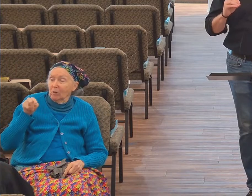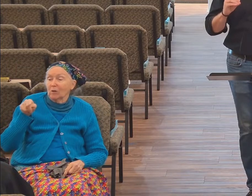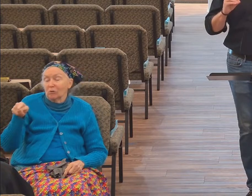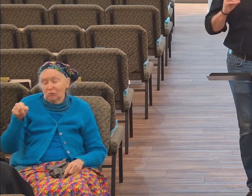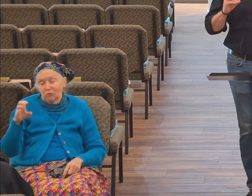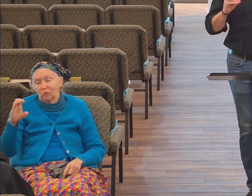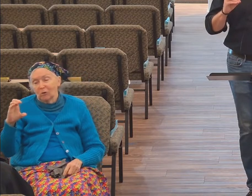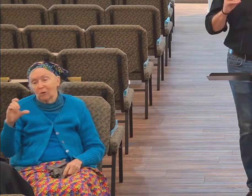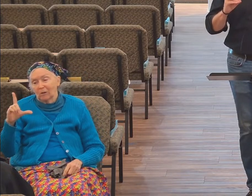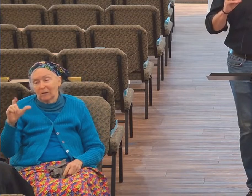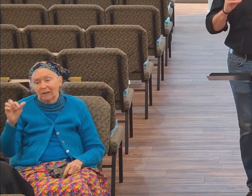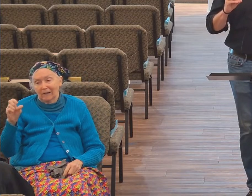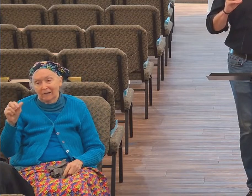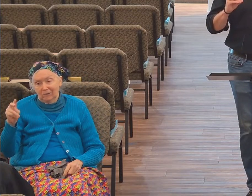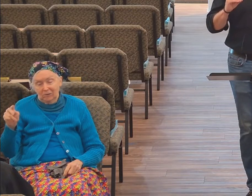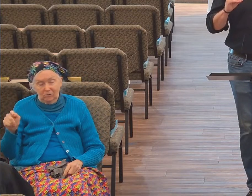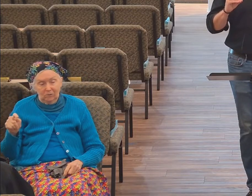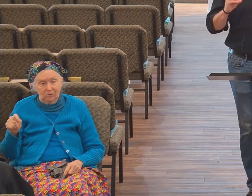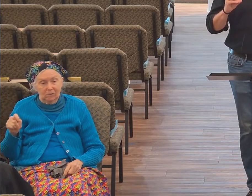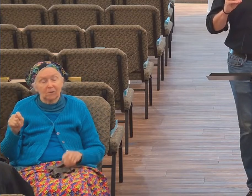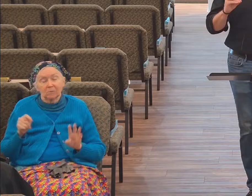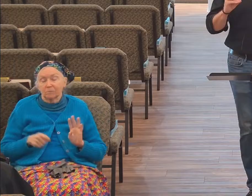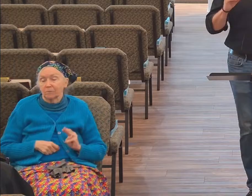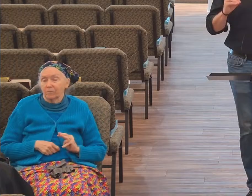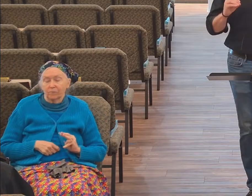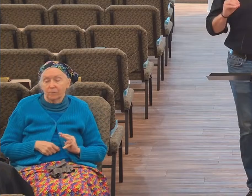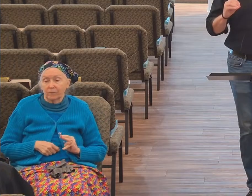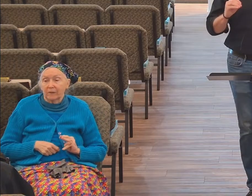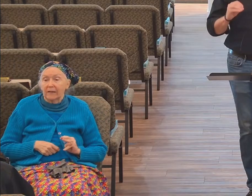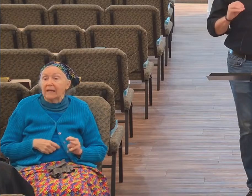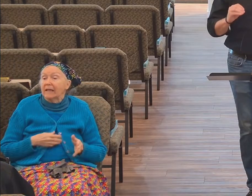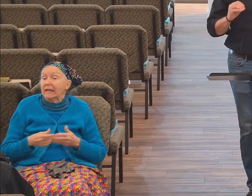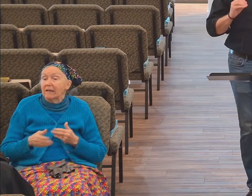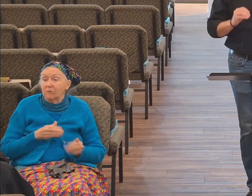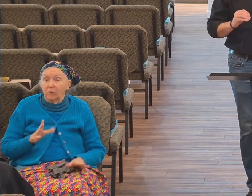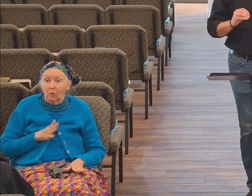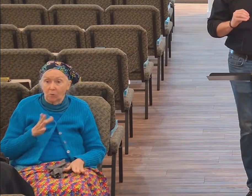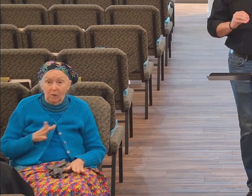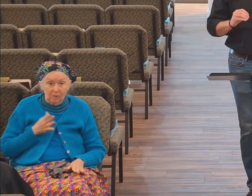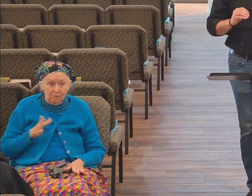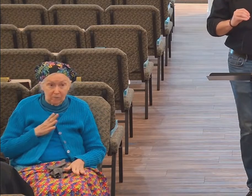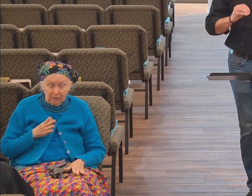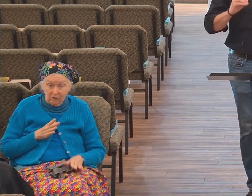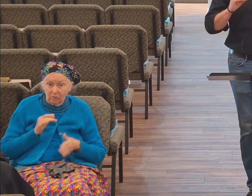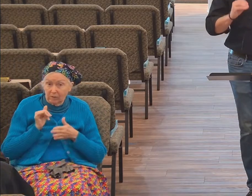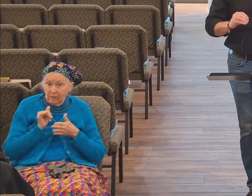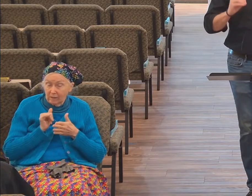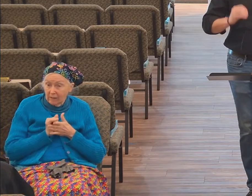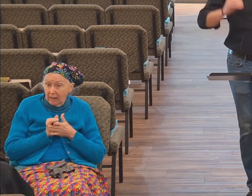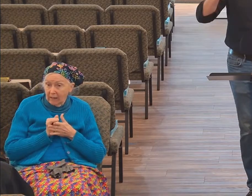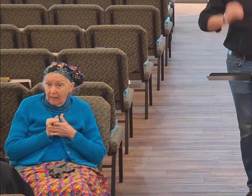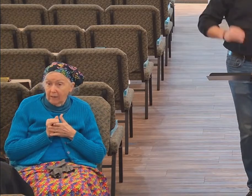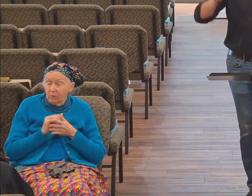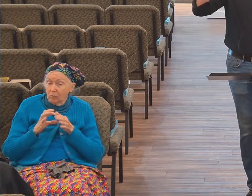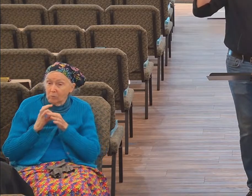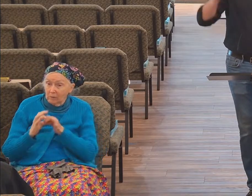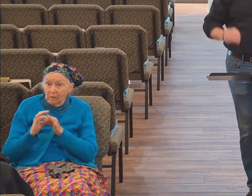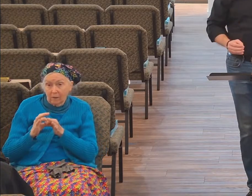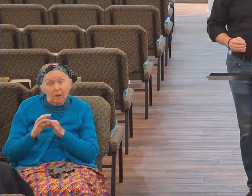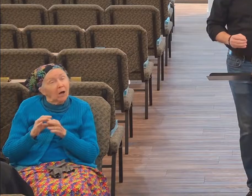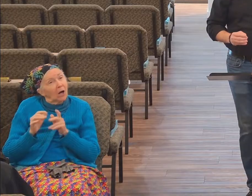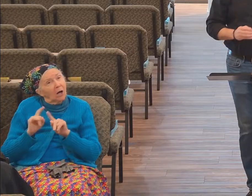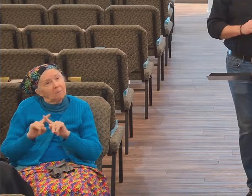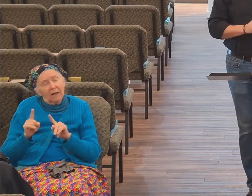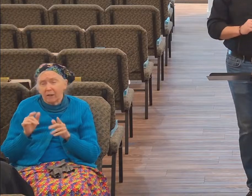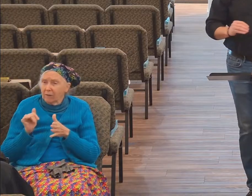Right? Like, even if it wasn't officially a patron-client relationship, that was really how relationships